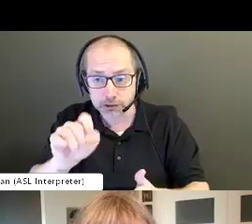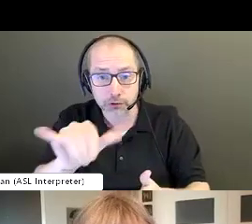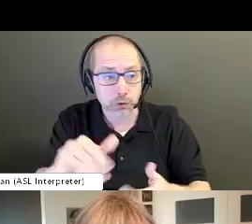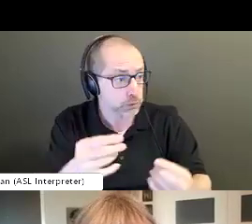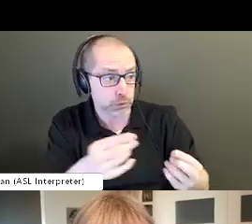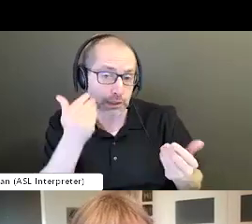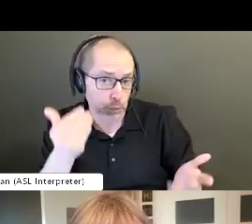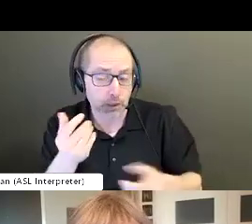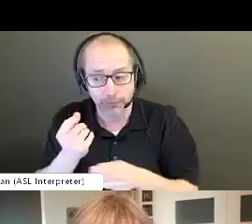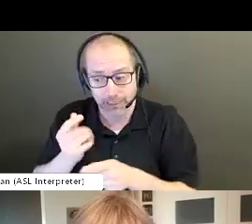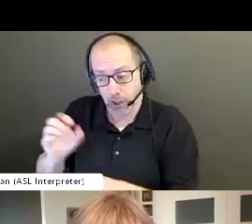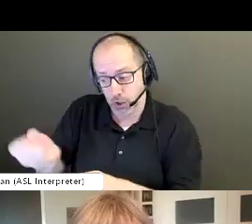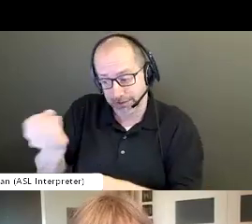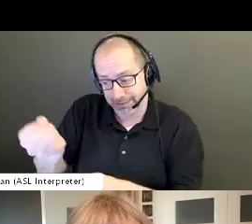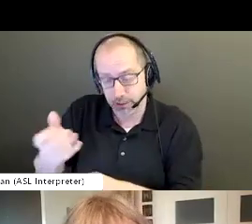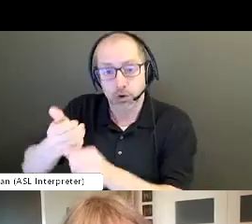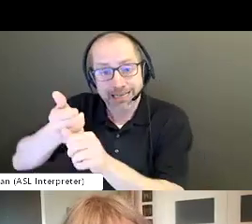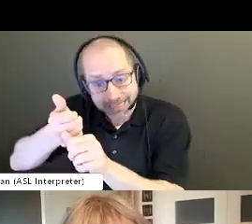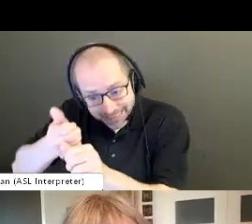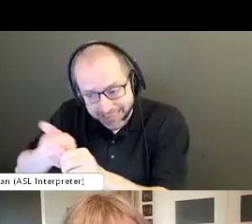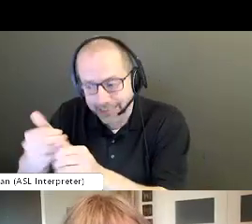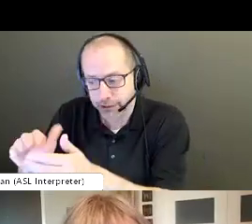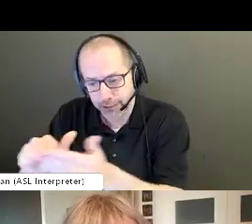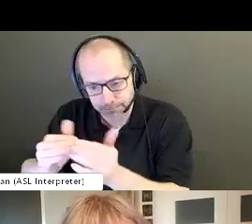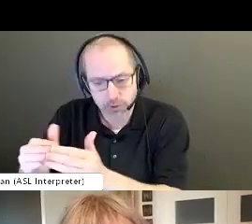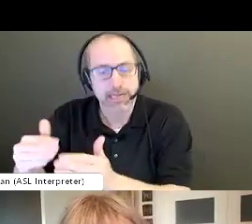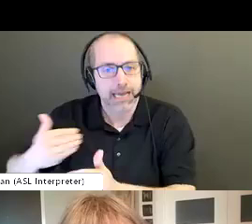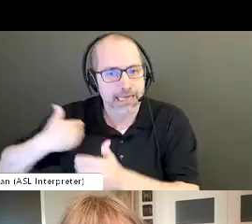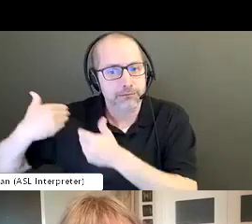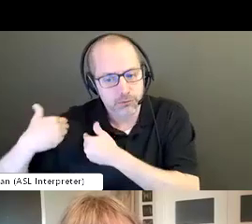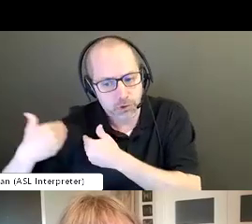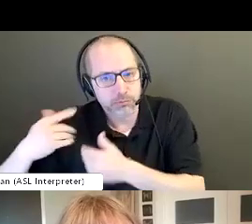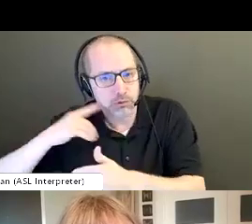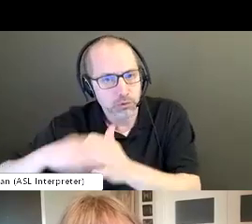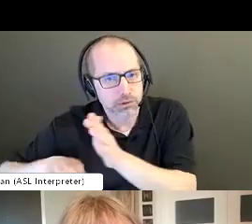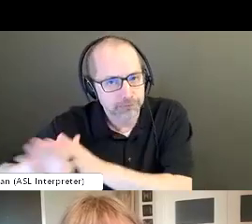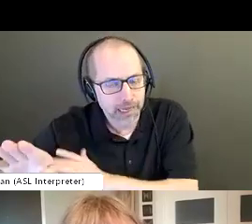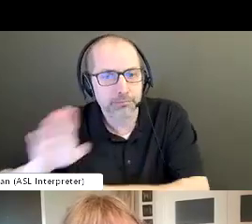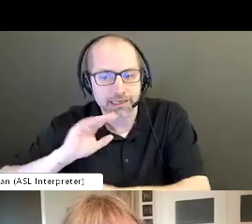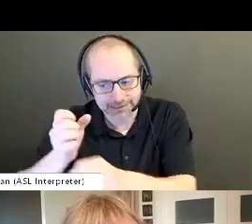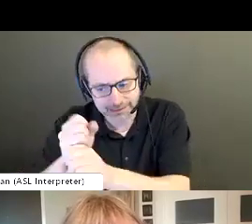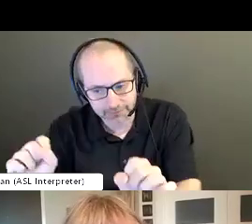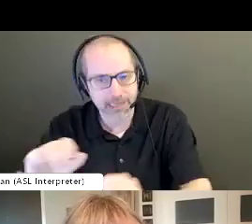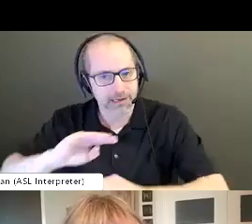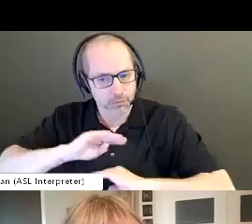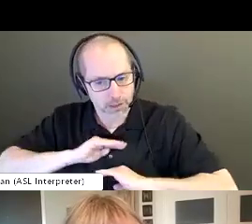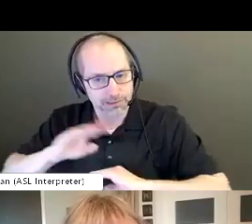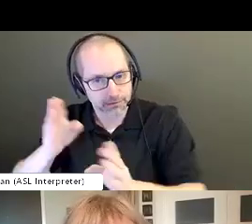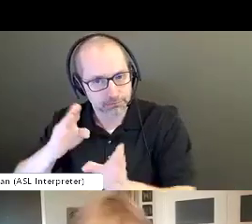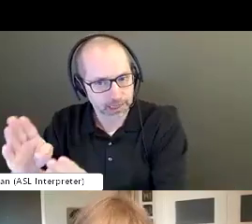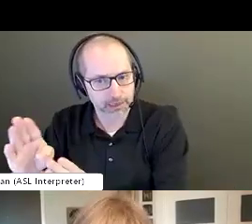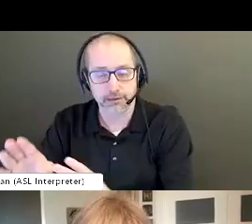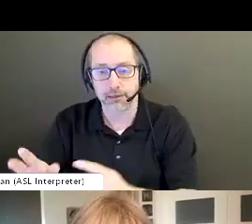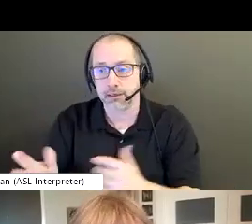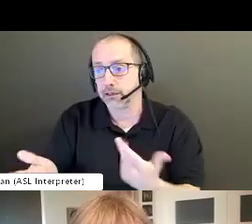every community has a responsibility to develop community safety and well-being plans. So whatever the version of that is, maybe it's